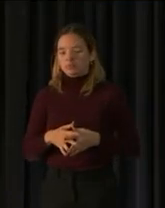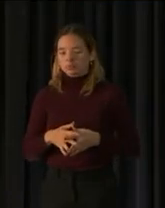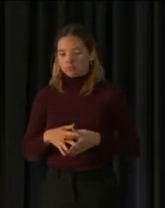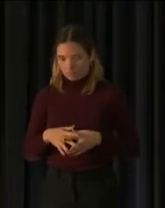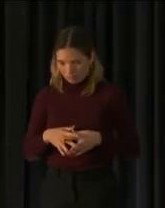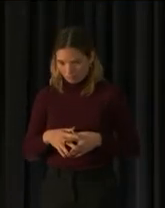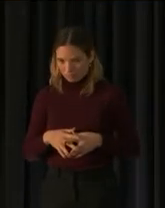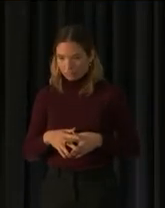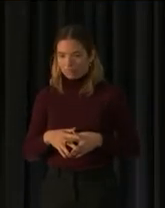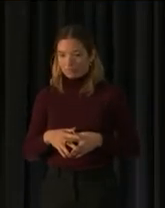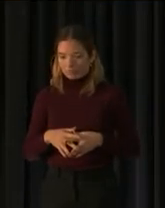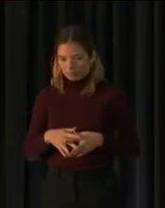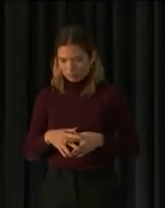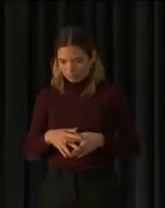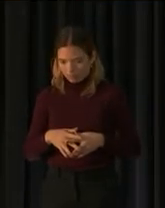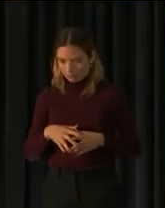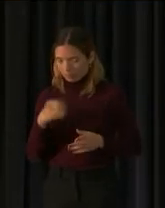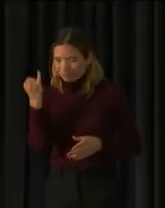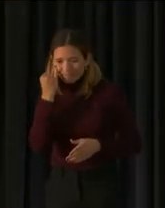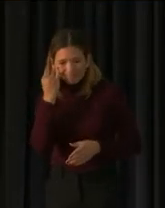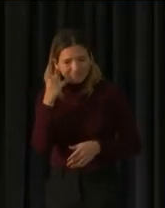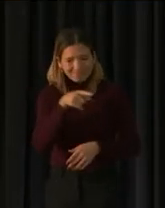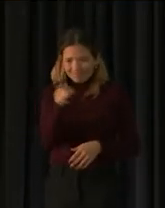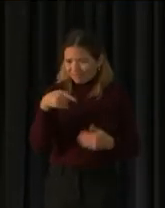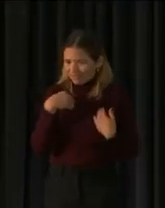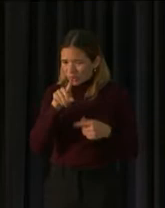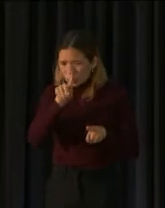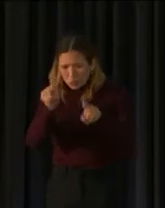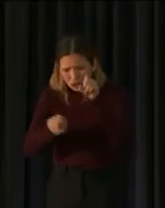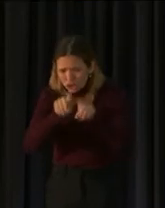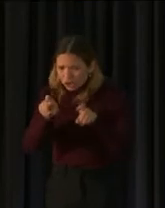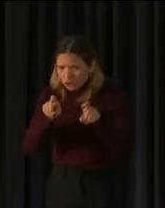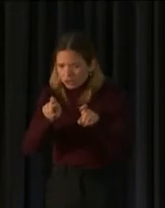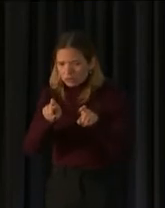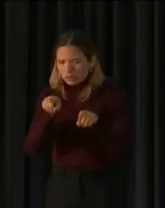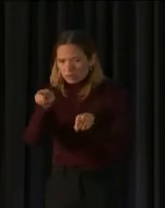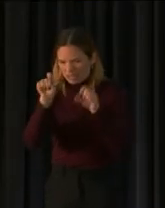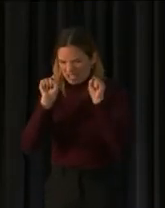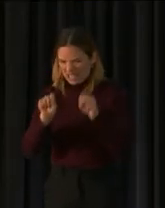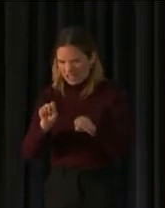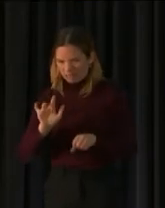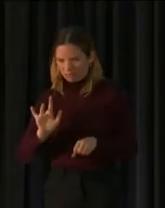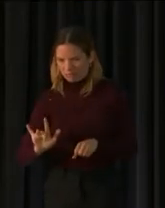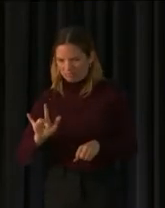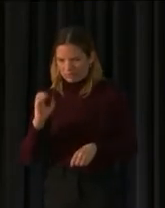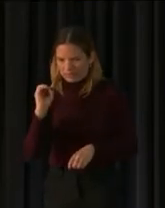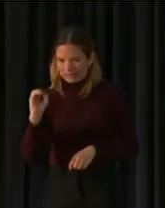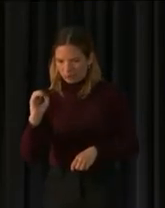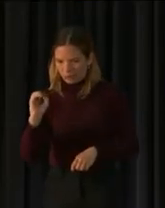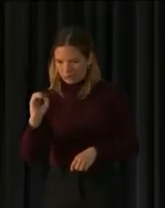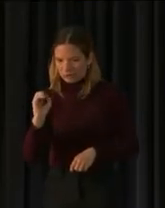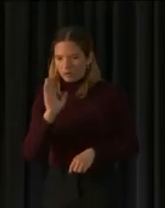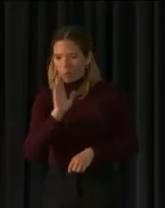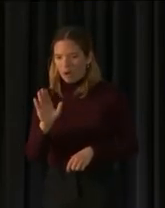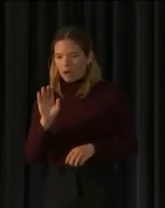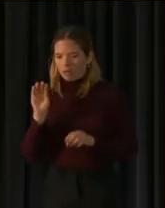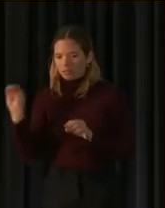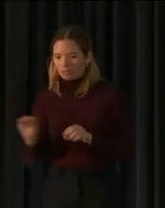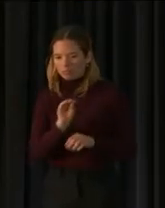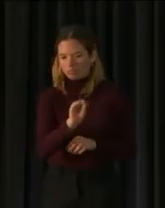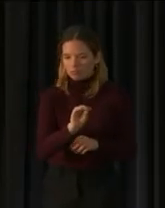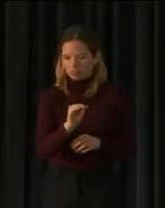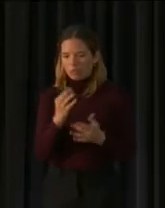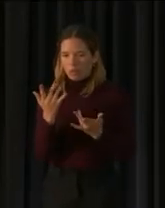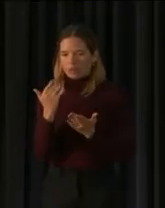time during the call, you can press 0 and you'll be added into our speaker queue. And now, I would like to pass it over to the Chancellor,